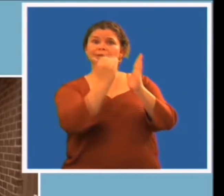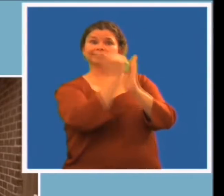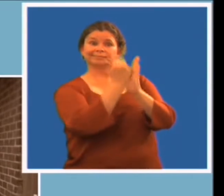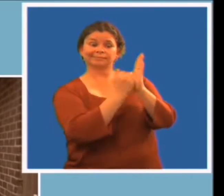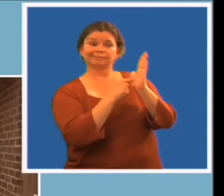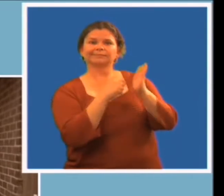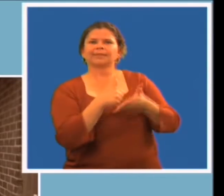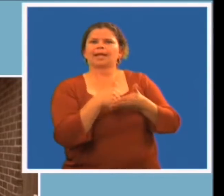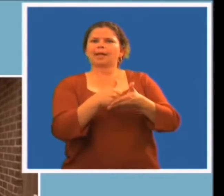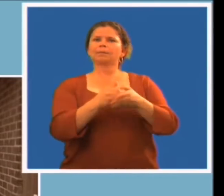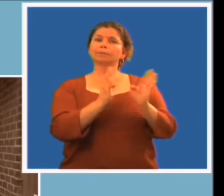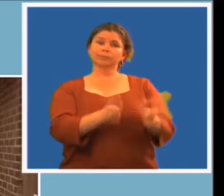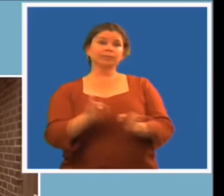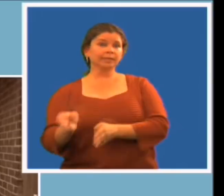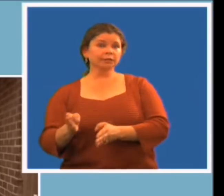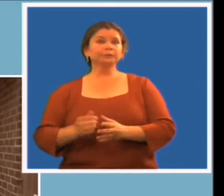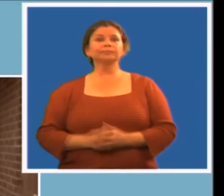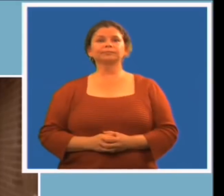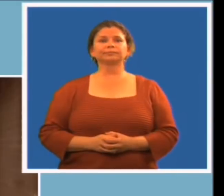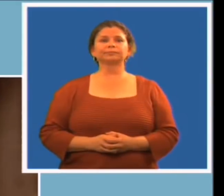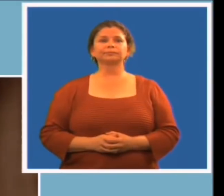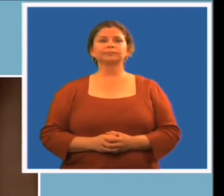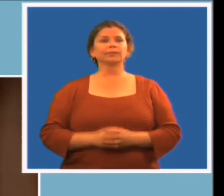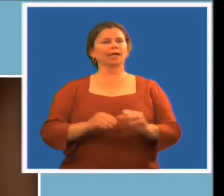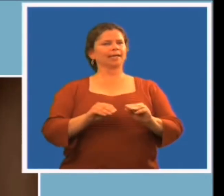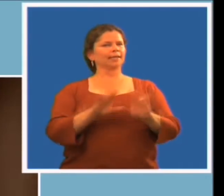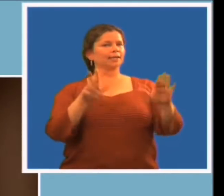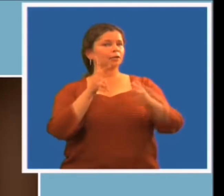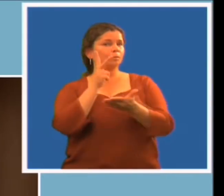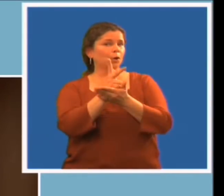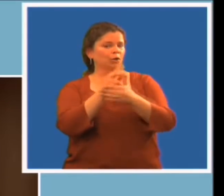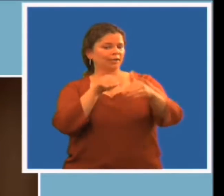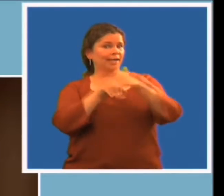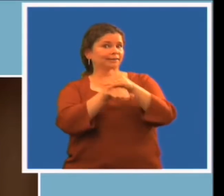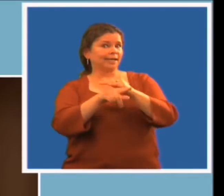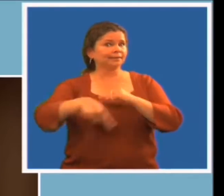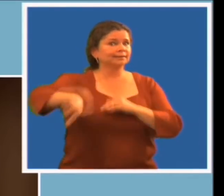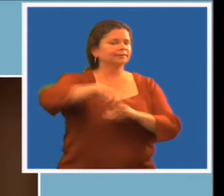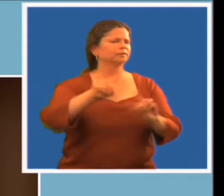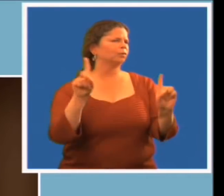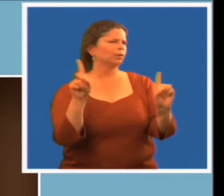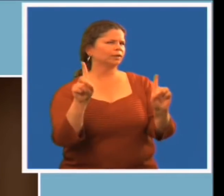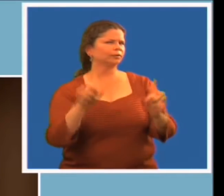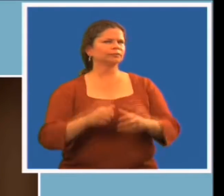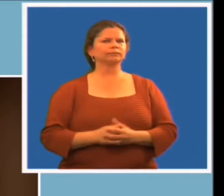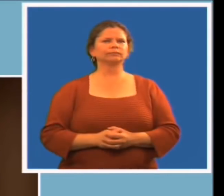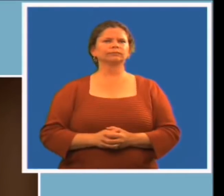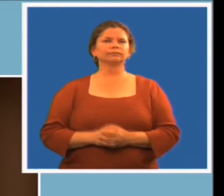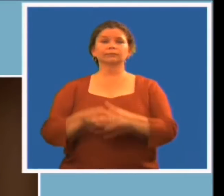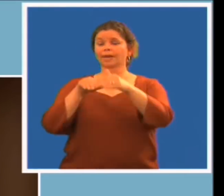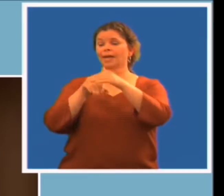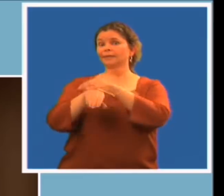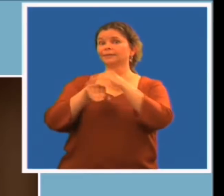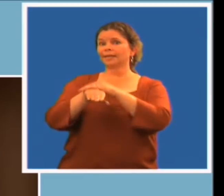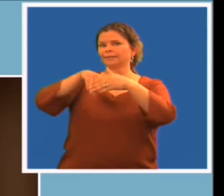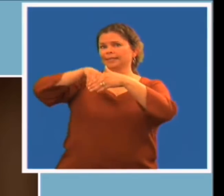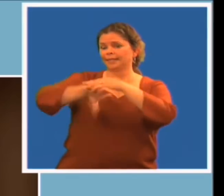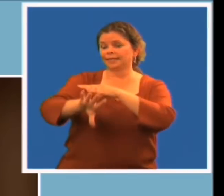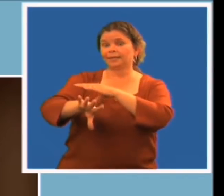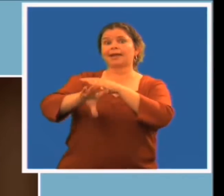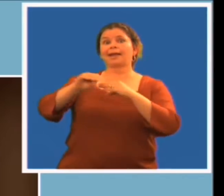assist. Use a checklist like this one to help you prepare. Clearly designated accessible